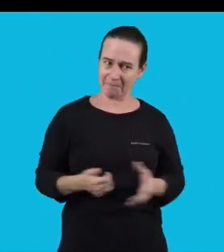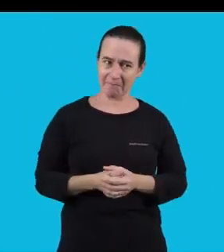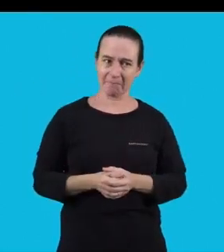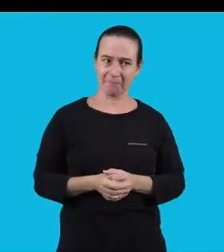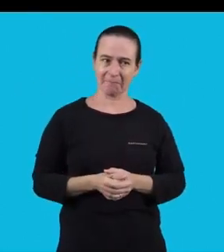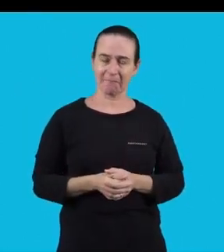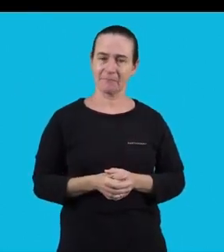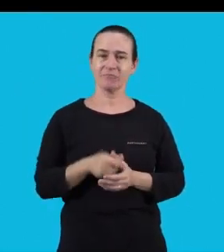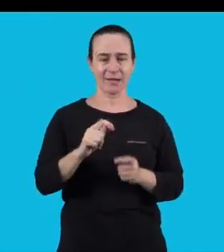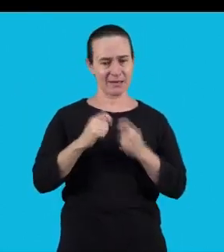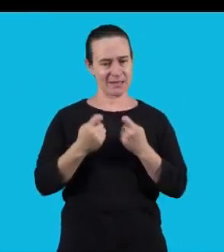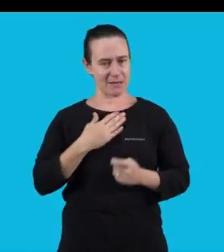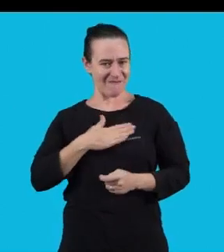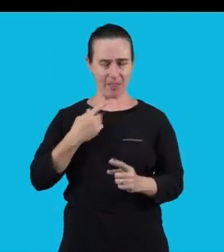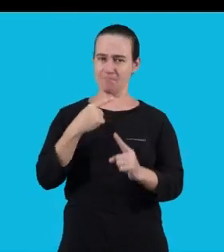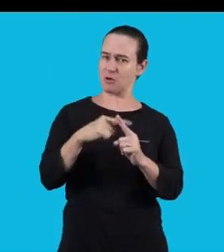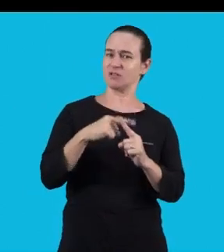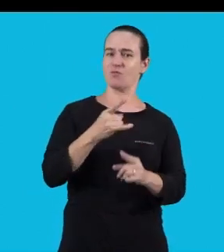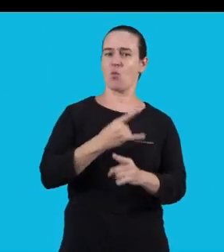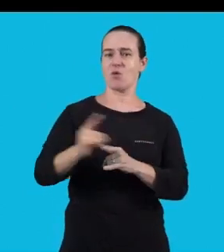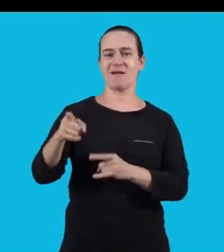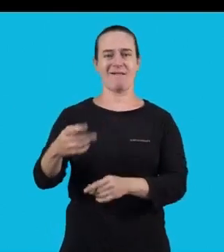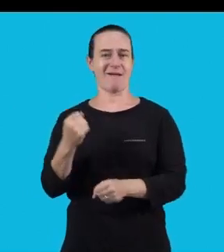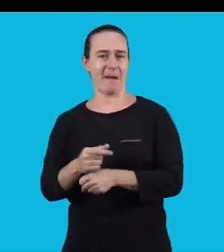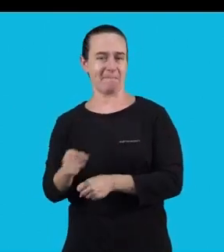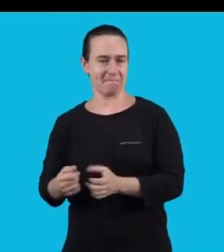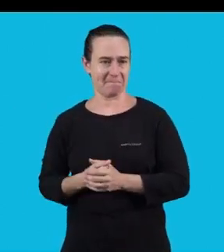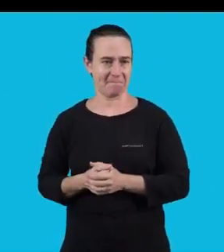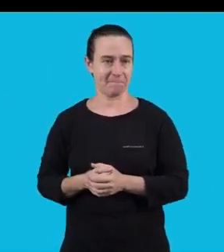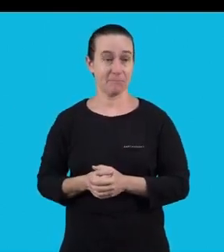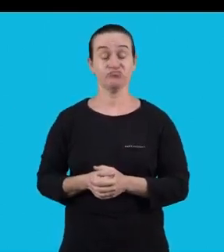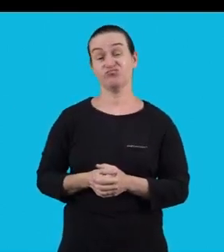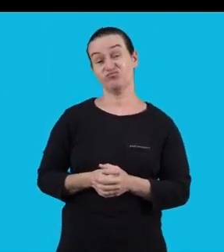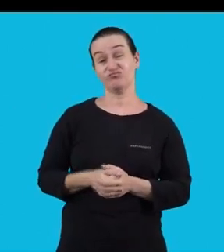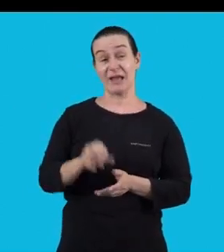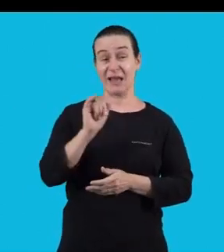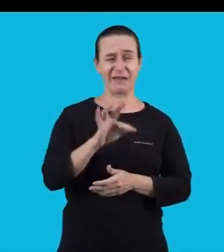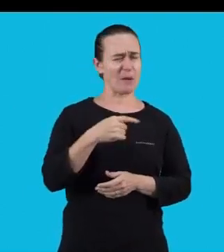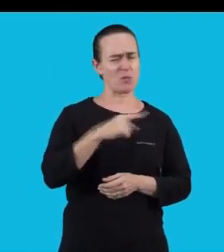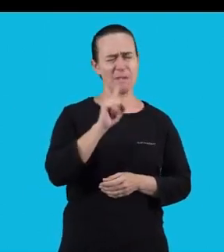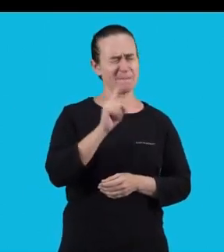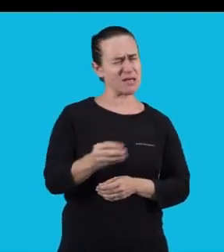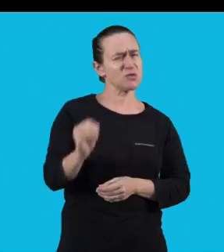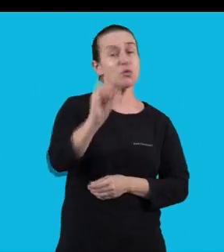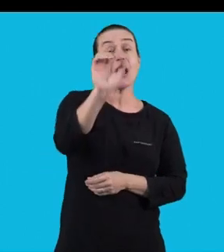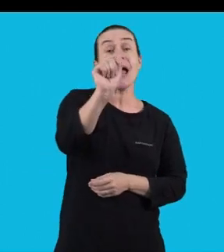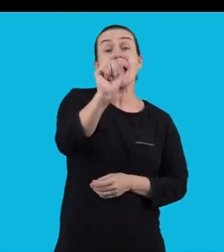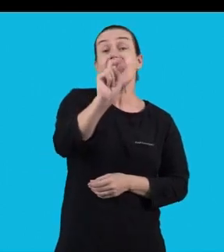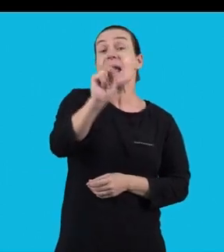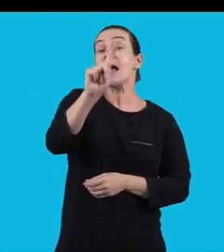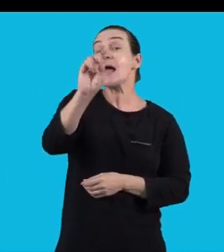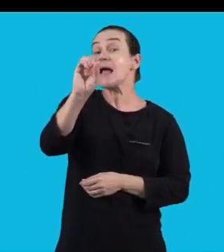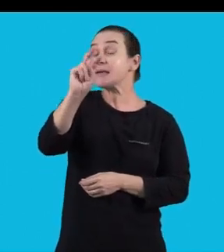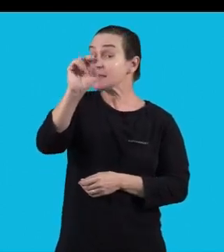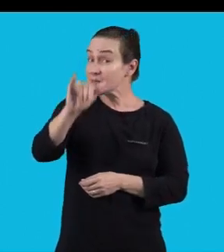sentence. The team felt positive about winning the game. If you were asked to replace optimistic with an antonym, the